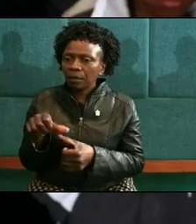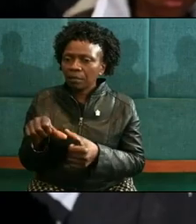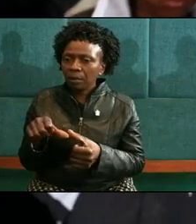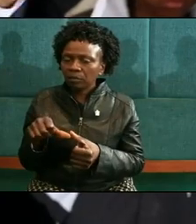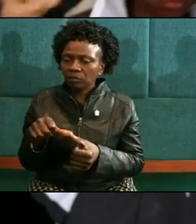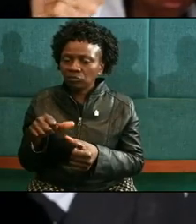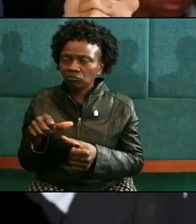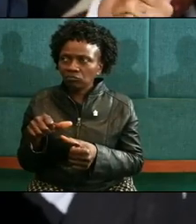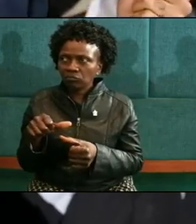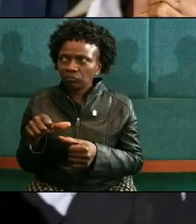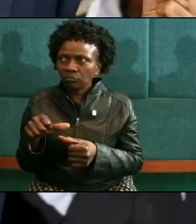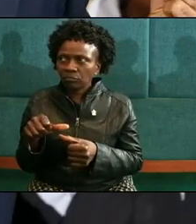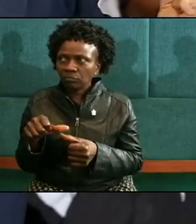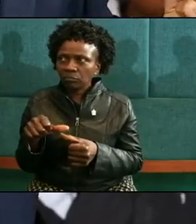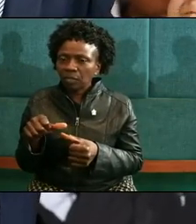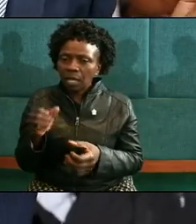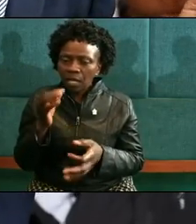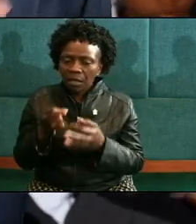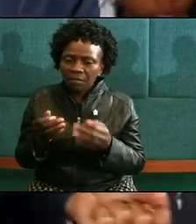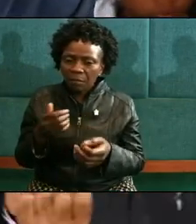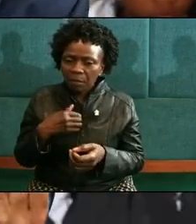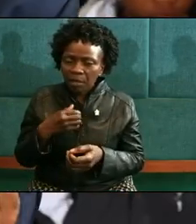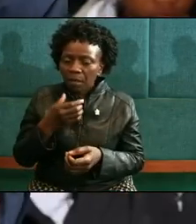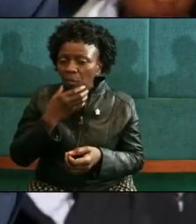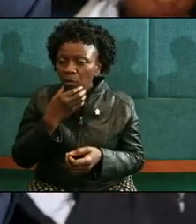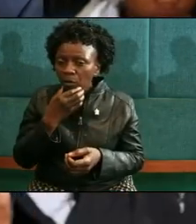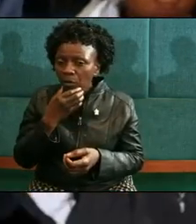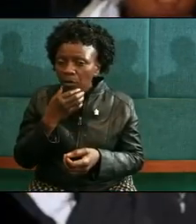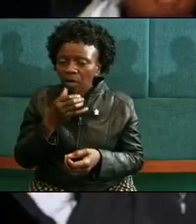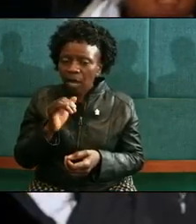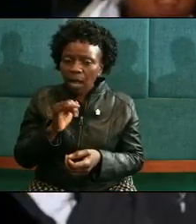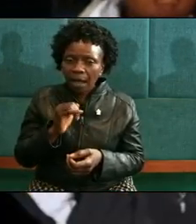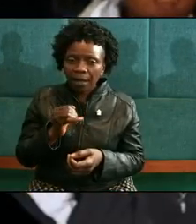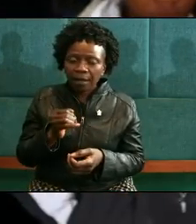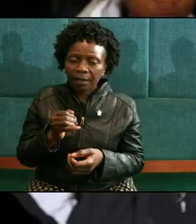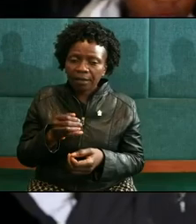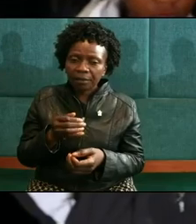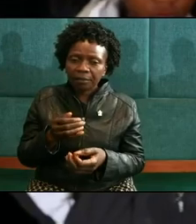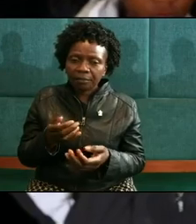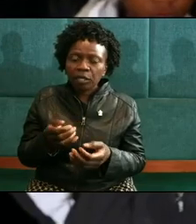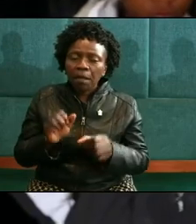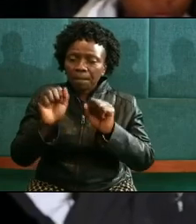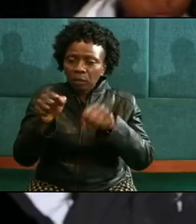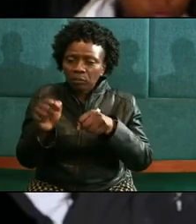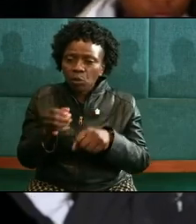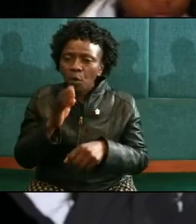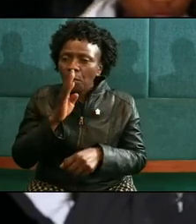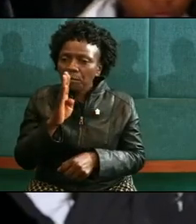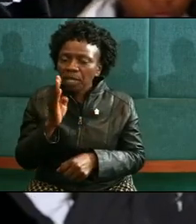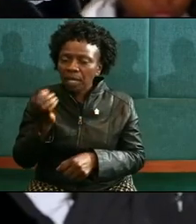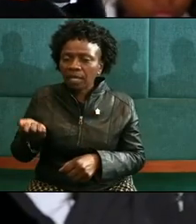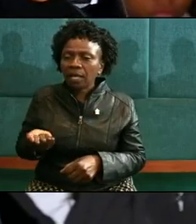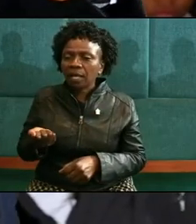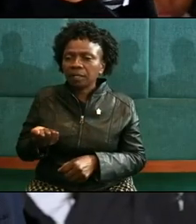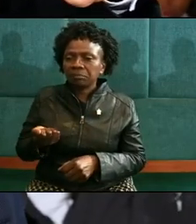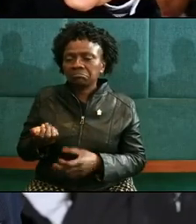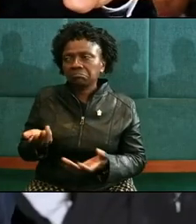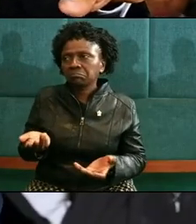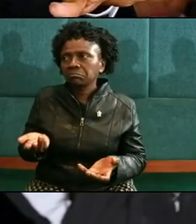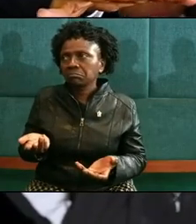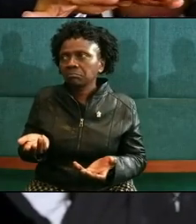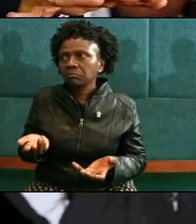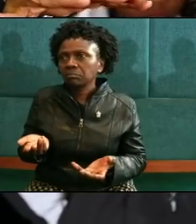if I'm a boy, I can be a girl. It's about transgender. It may not reach